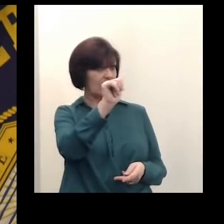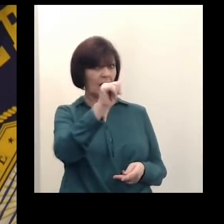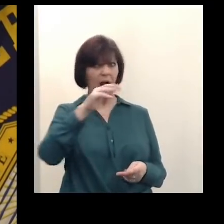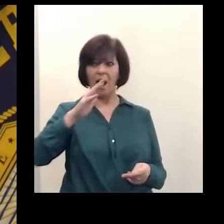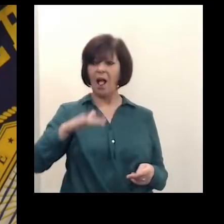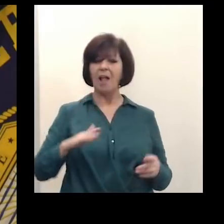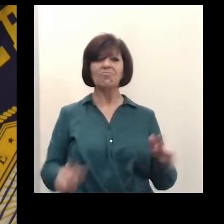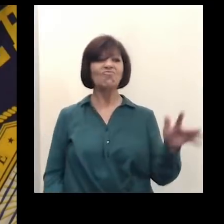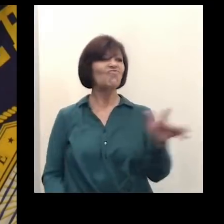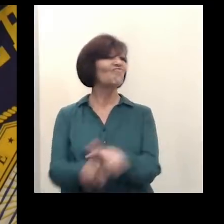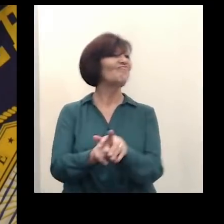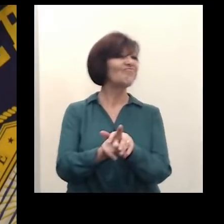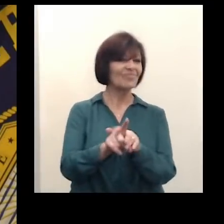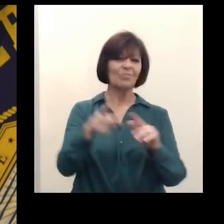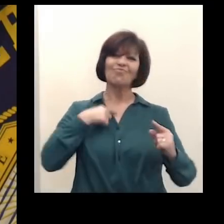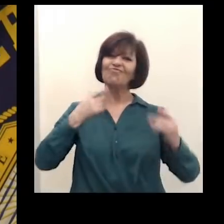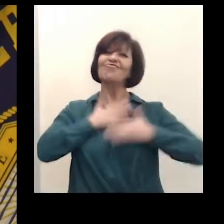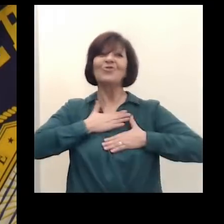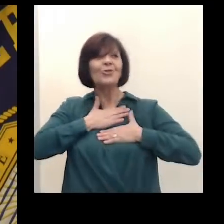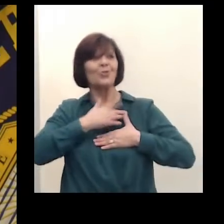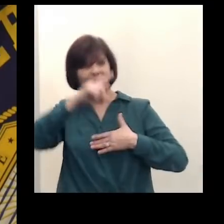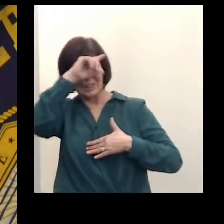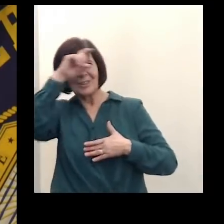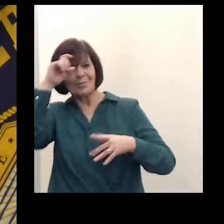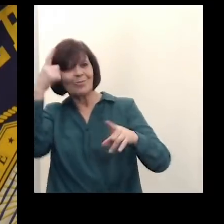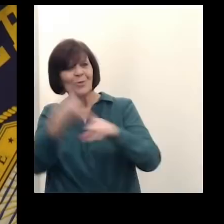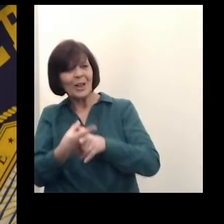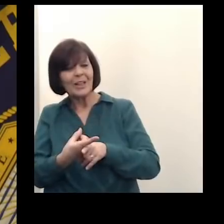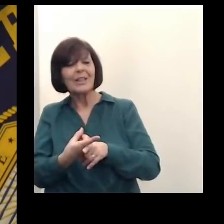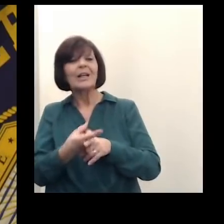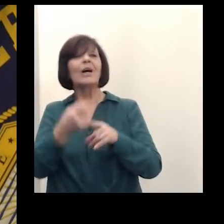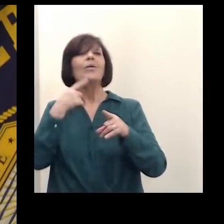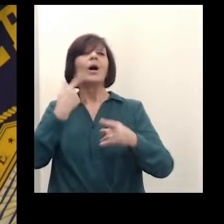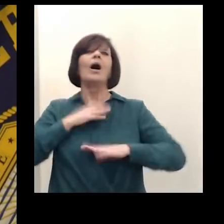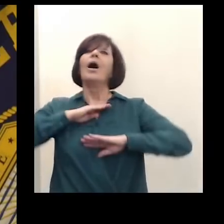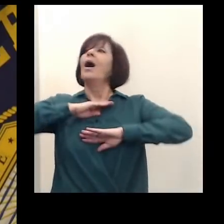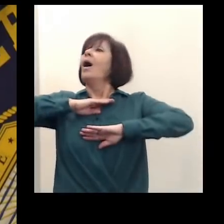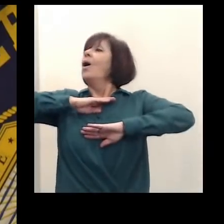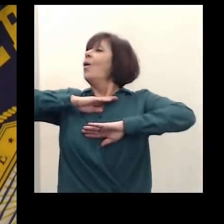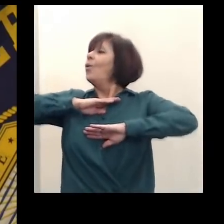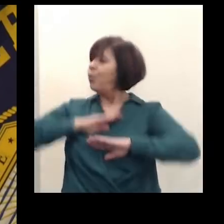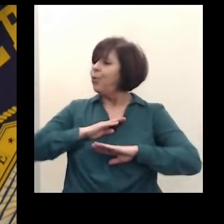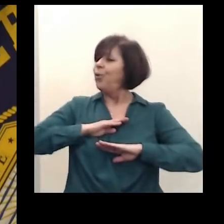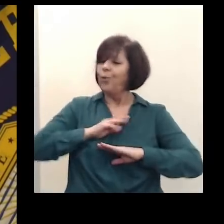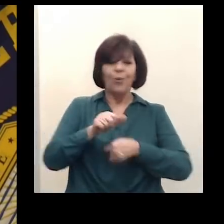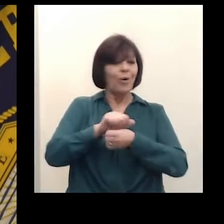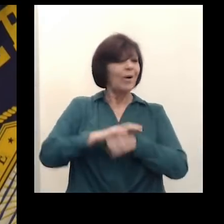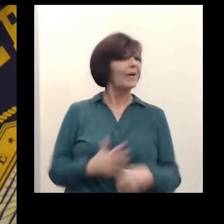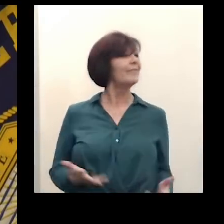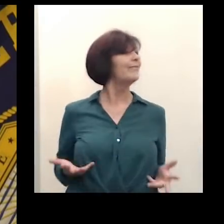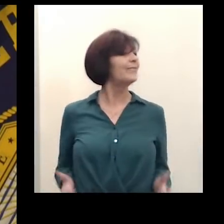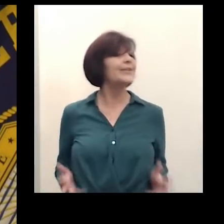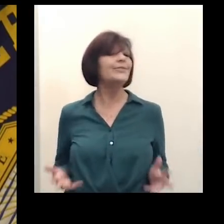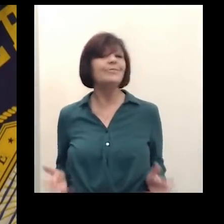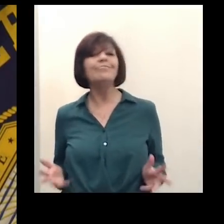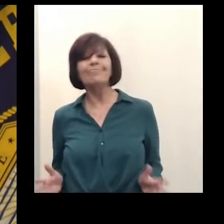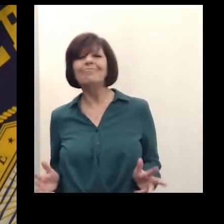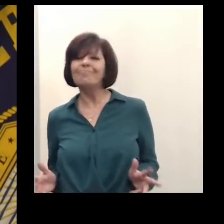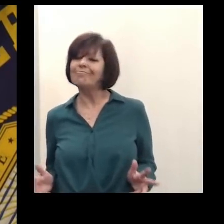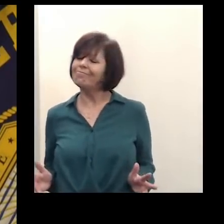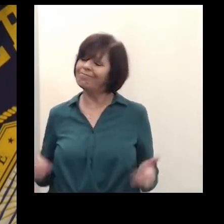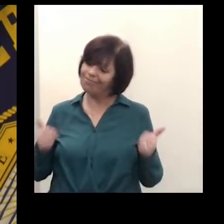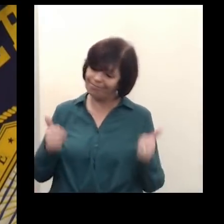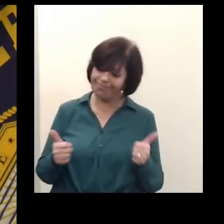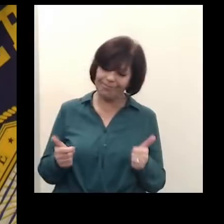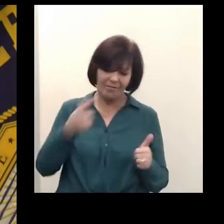summer fun here in Western New York. We all took a sigh of relief and says, we're on the backside of this. We've been a bit recluses.